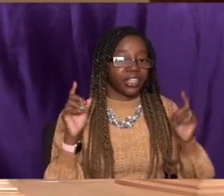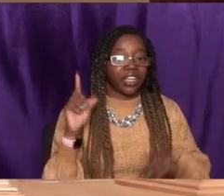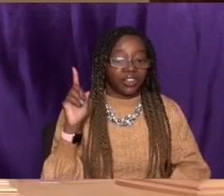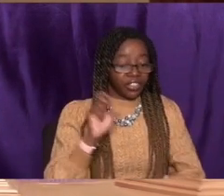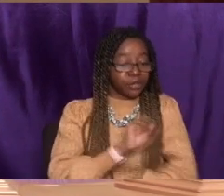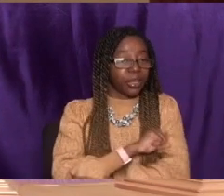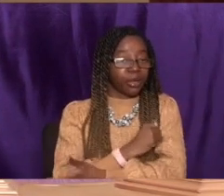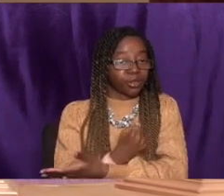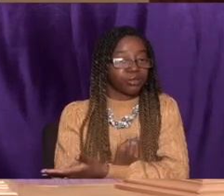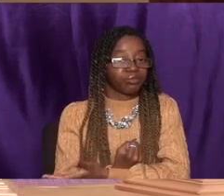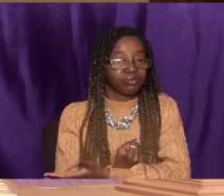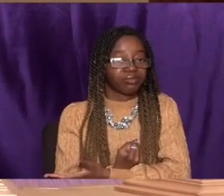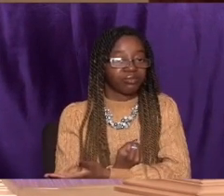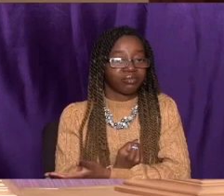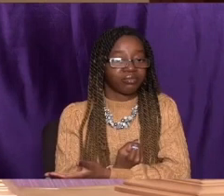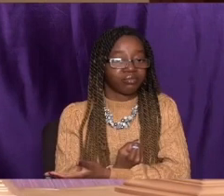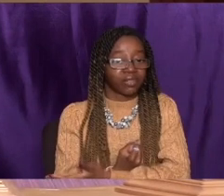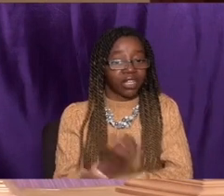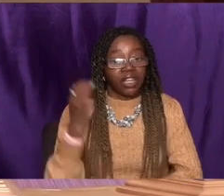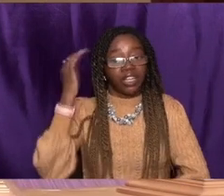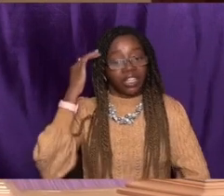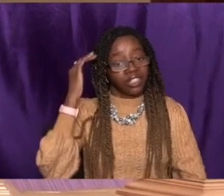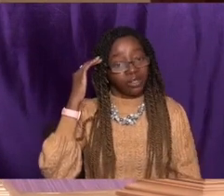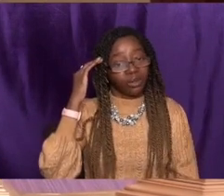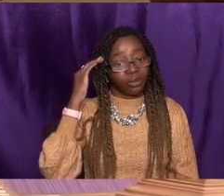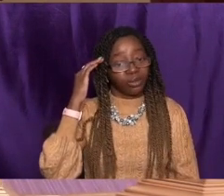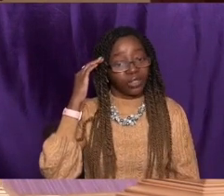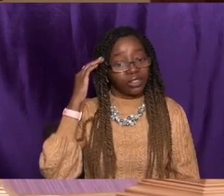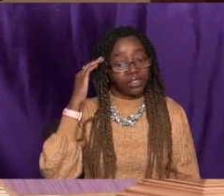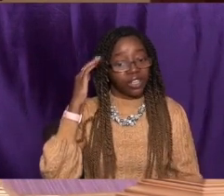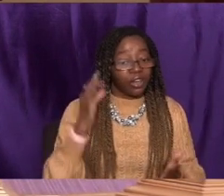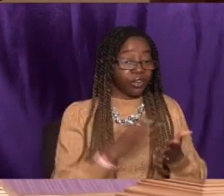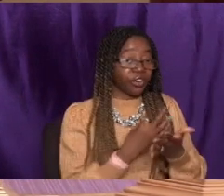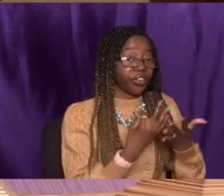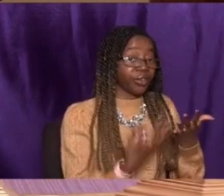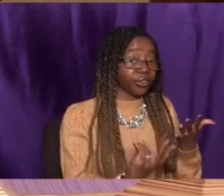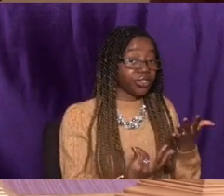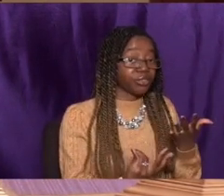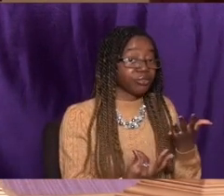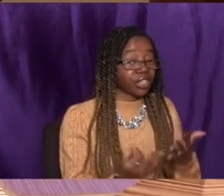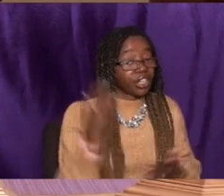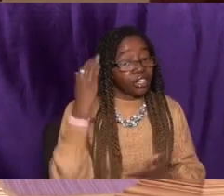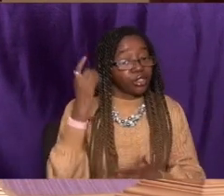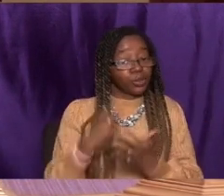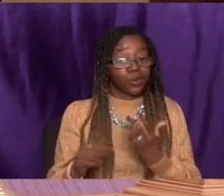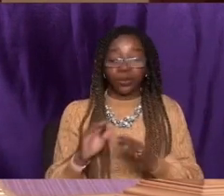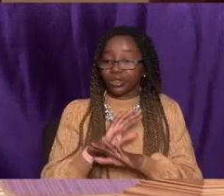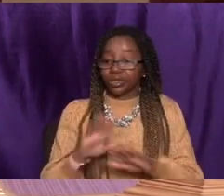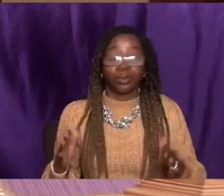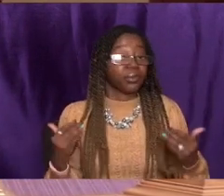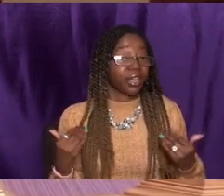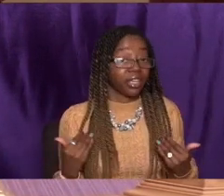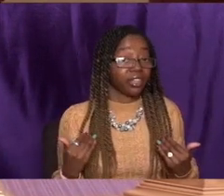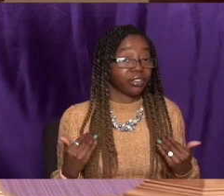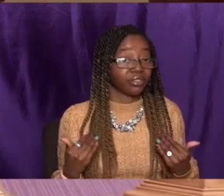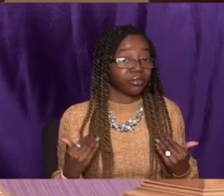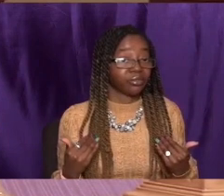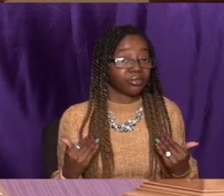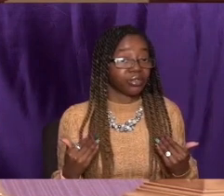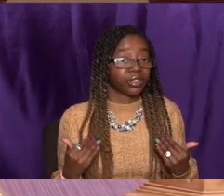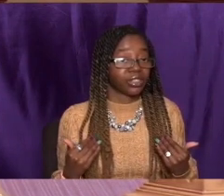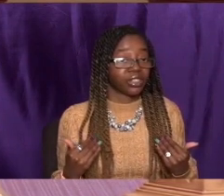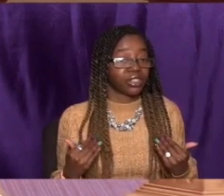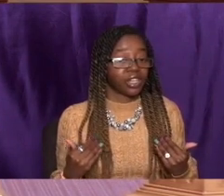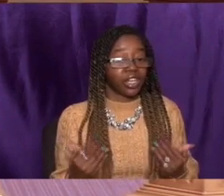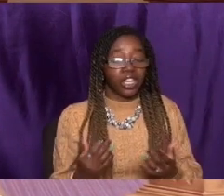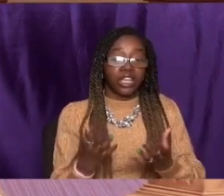power. He's aware of our shortcomings. He knows what we don't have. But he also wants you to